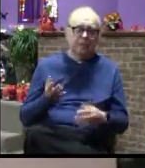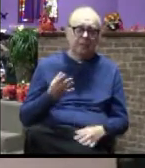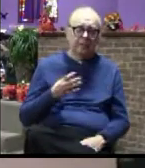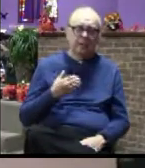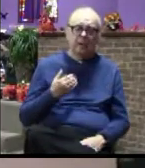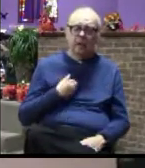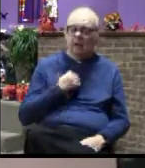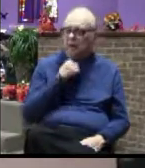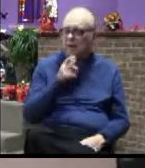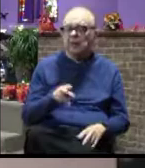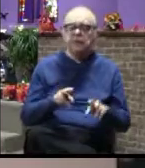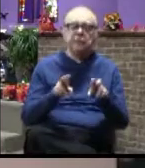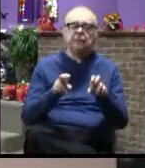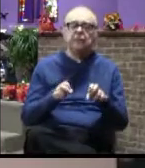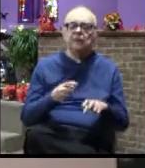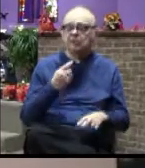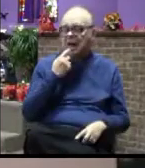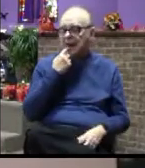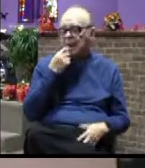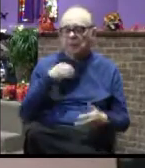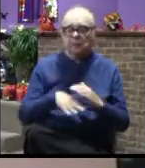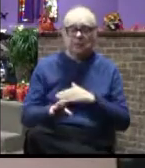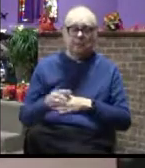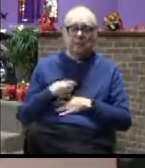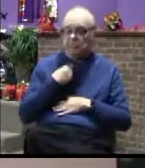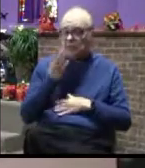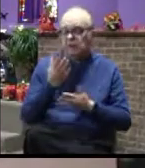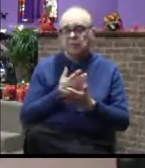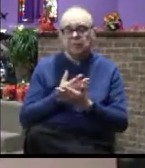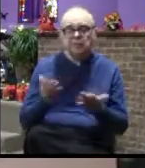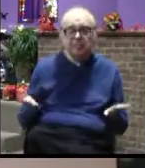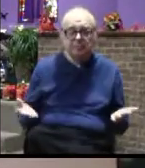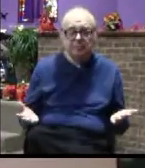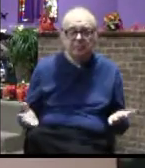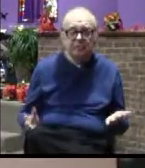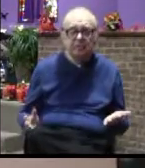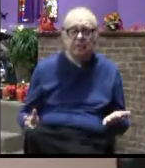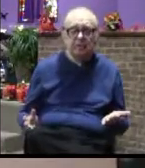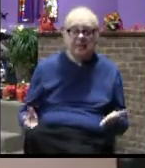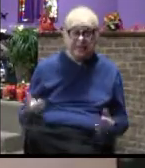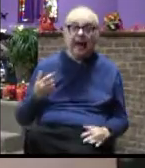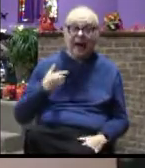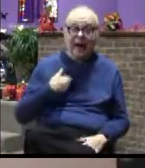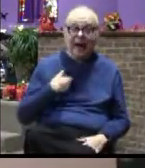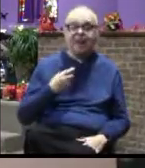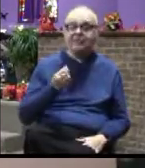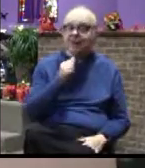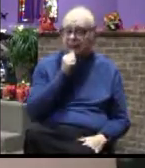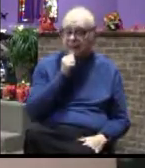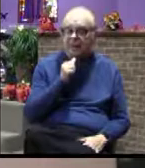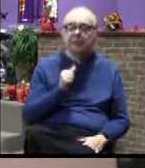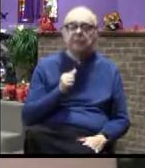I don't have a selfish bone in me. I'll tell y'all something. I do.